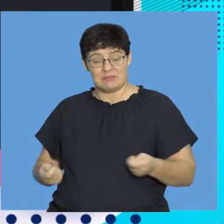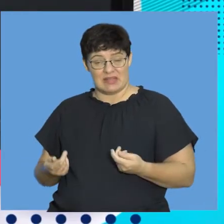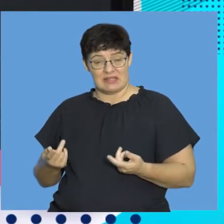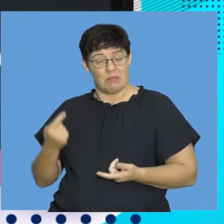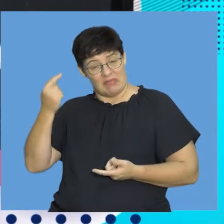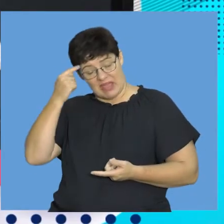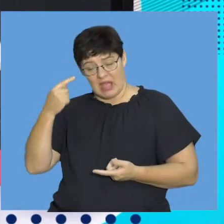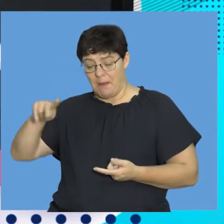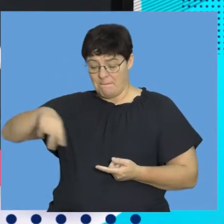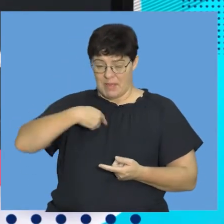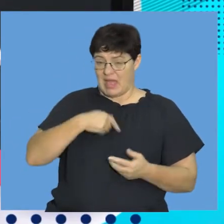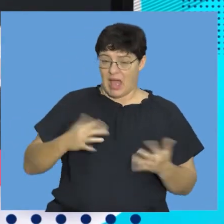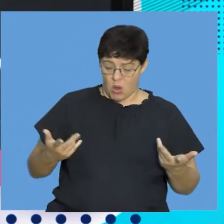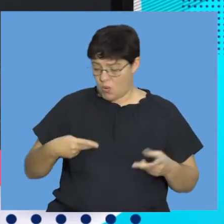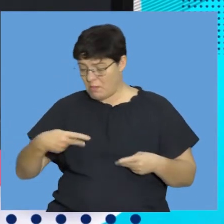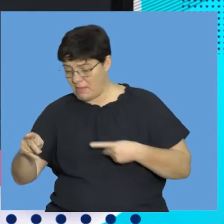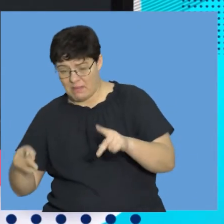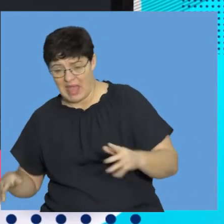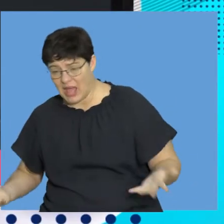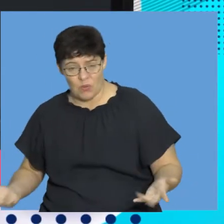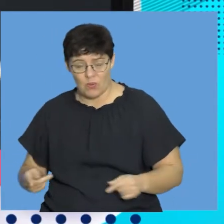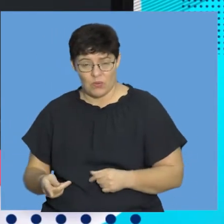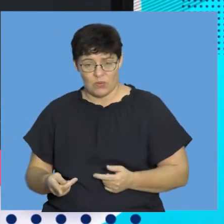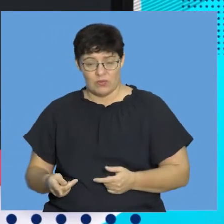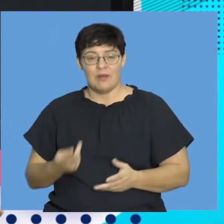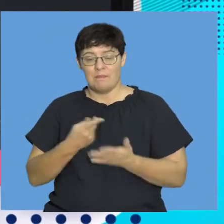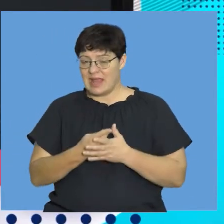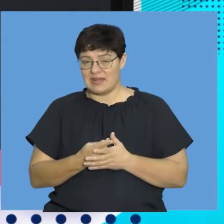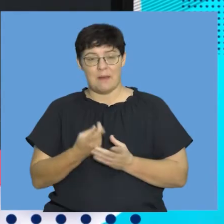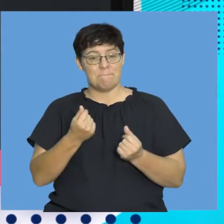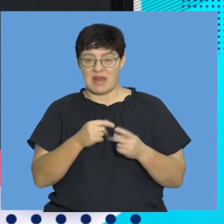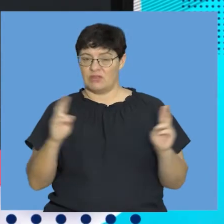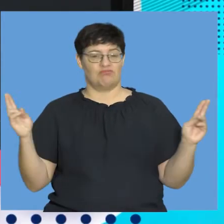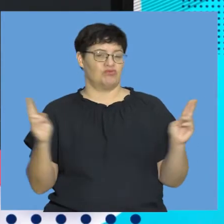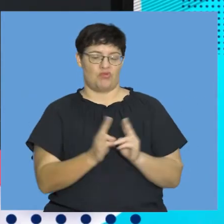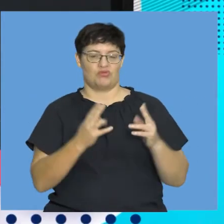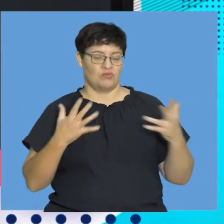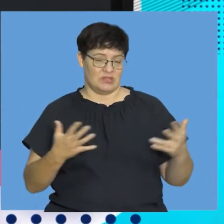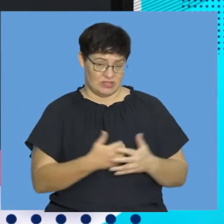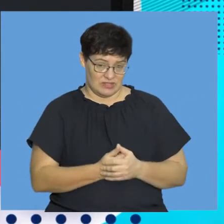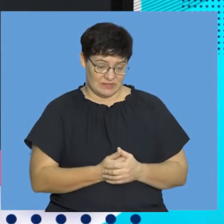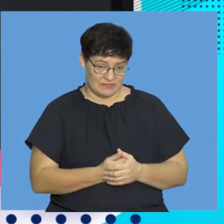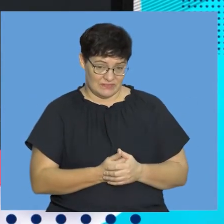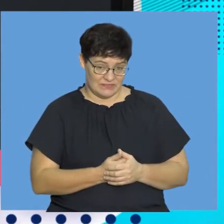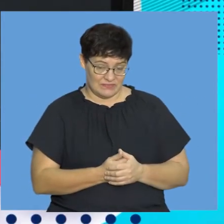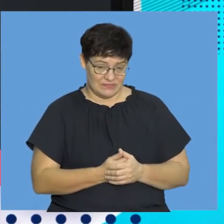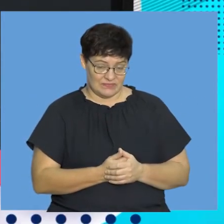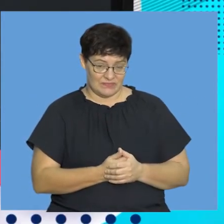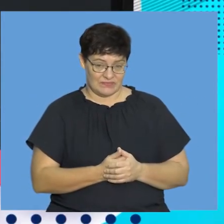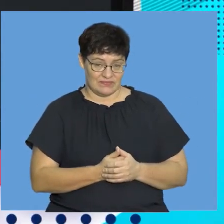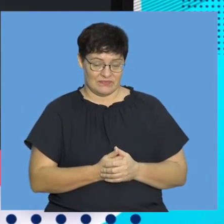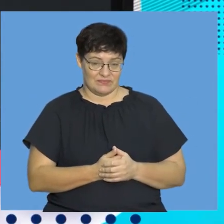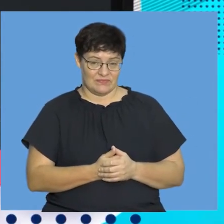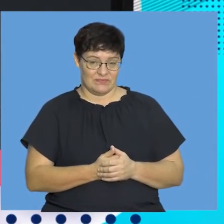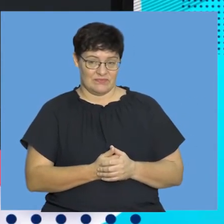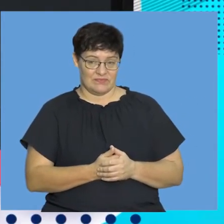anticipated expenses in terms of payments, and clearly there's going to be a shortfall